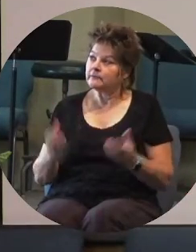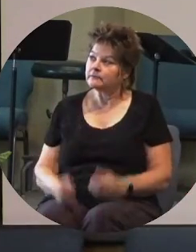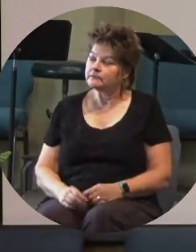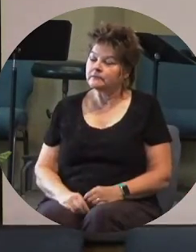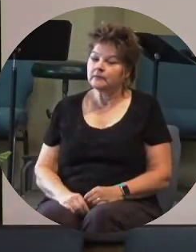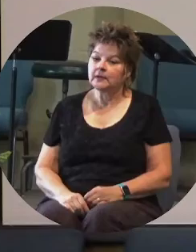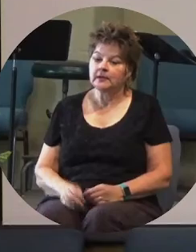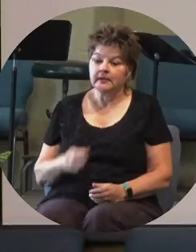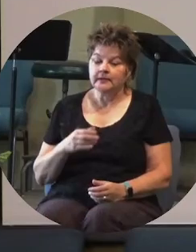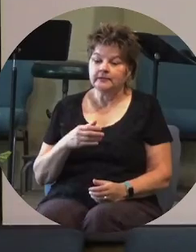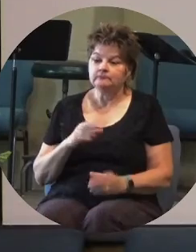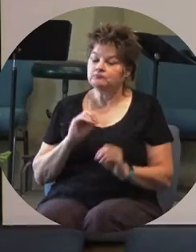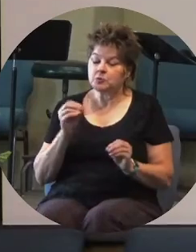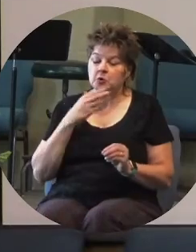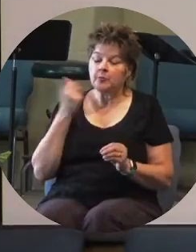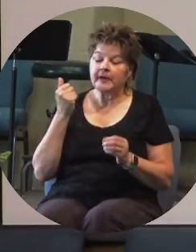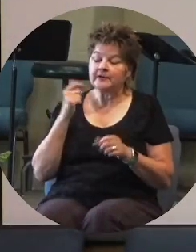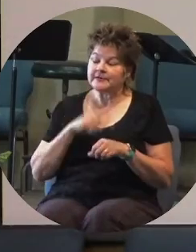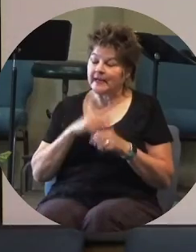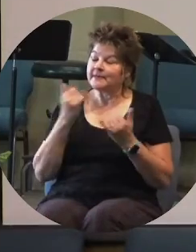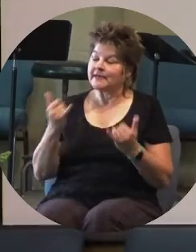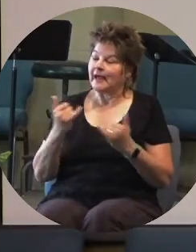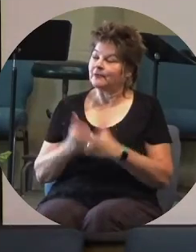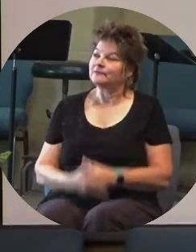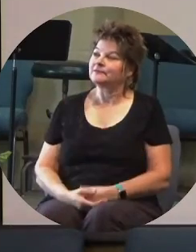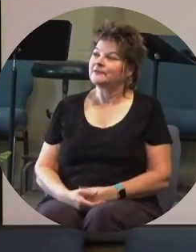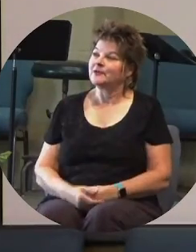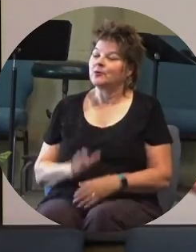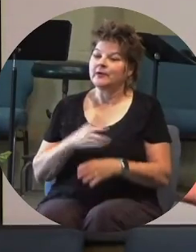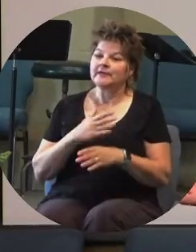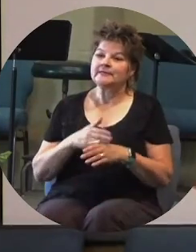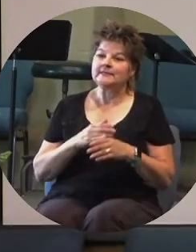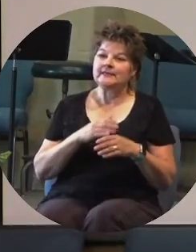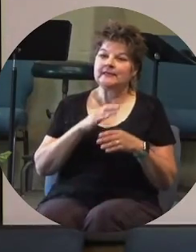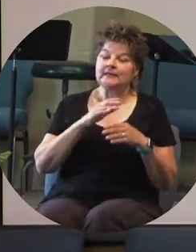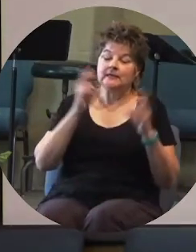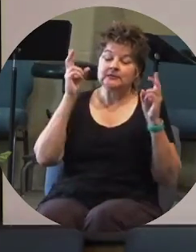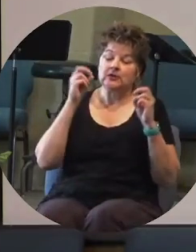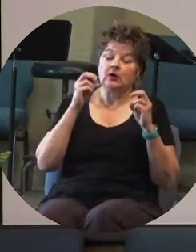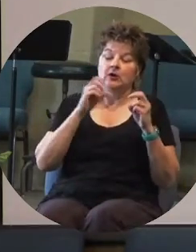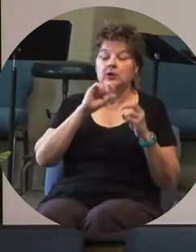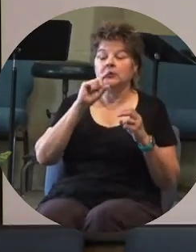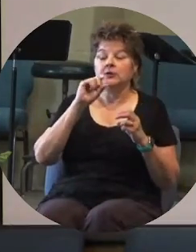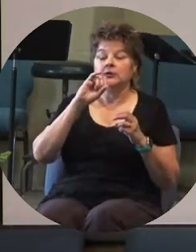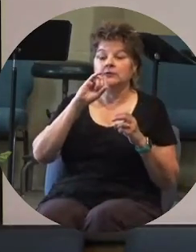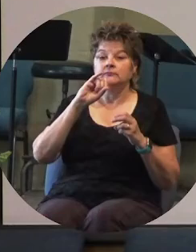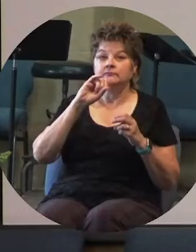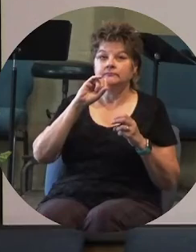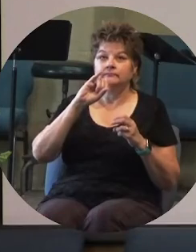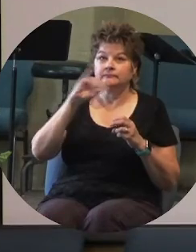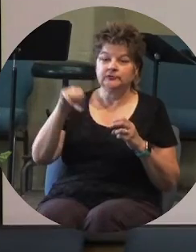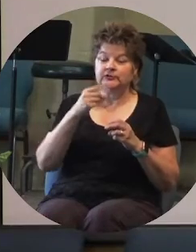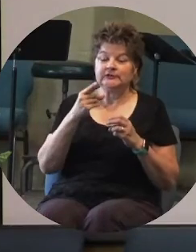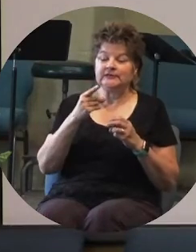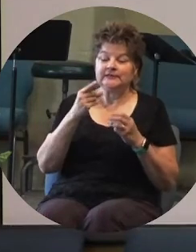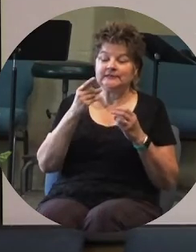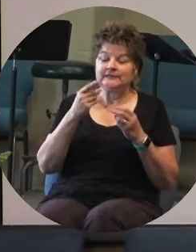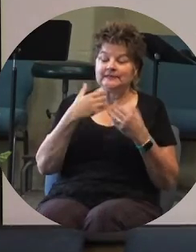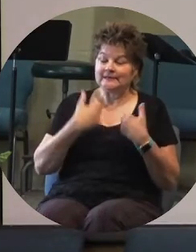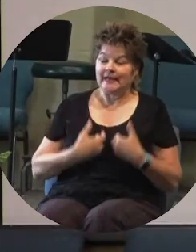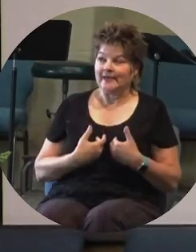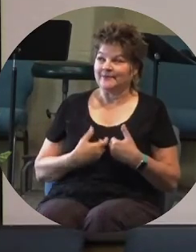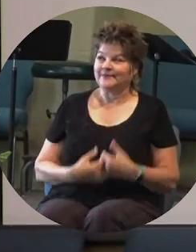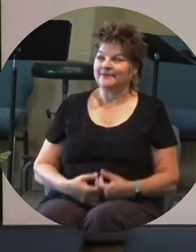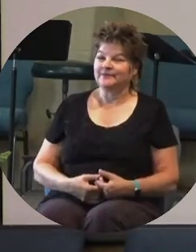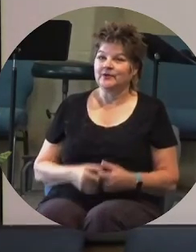What better time than now? Evelyn, start playing if you will. We're going to sing "Just As I Am." Most of you probably know this. We don't even need the words. The words will be